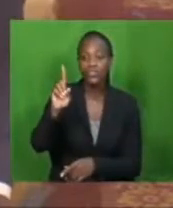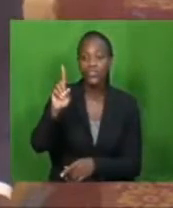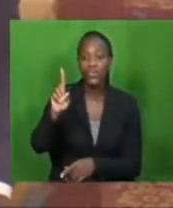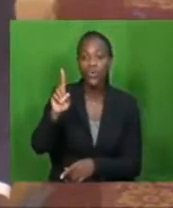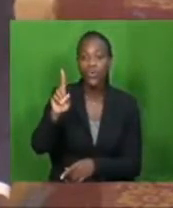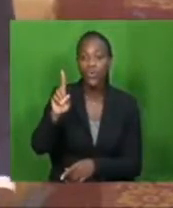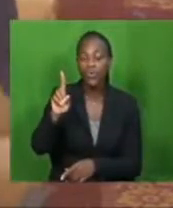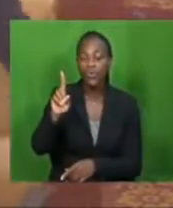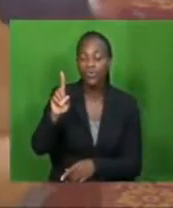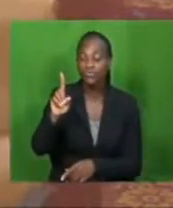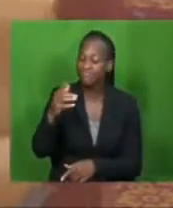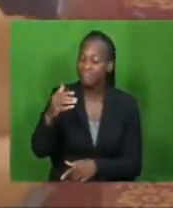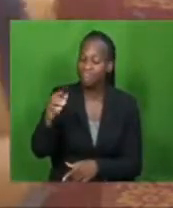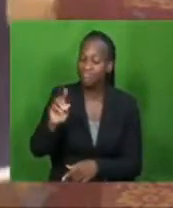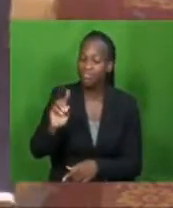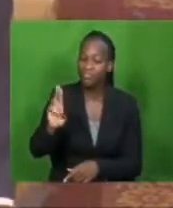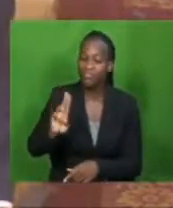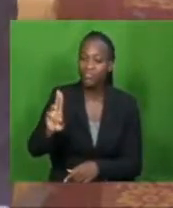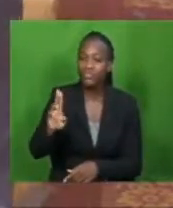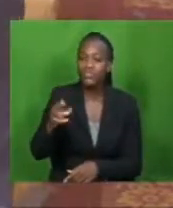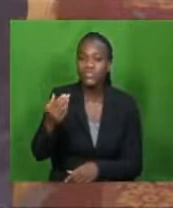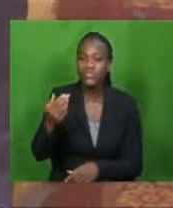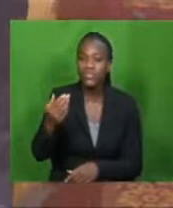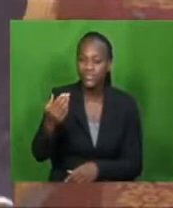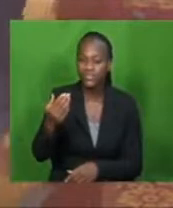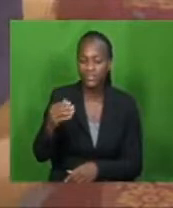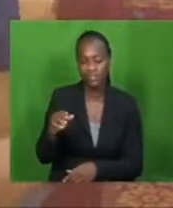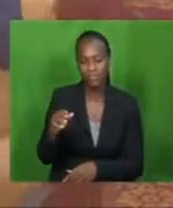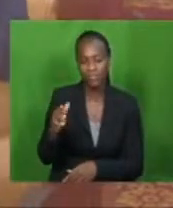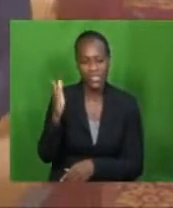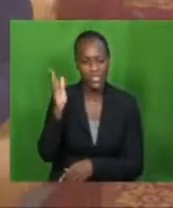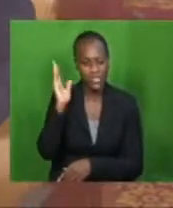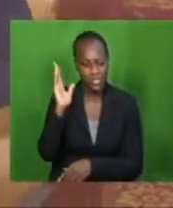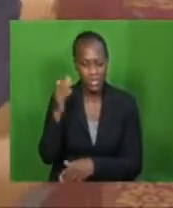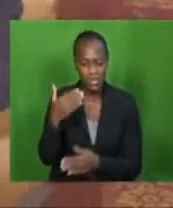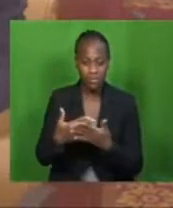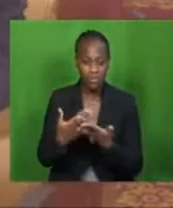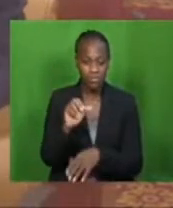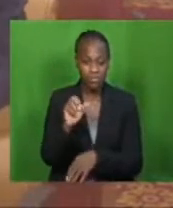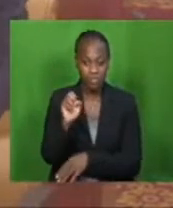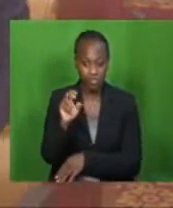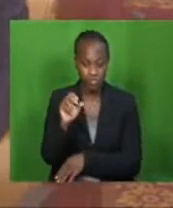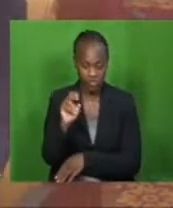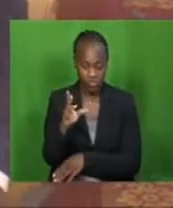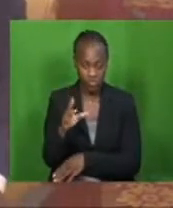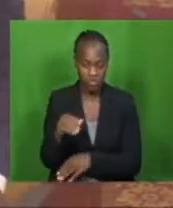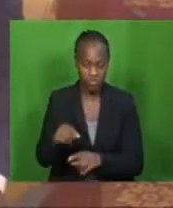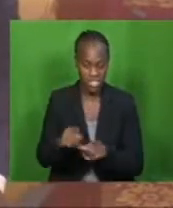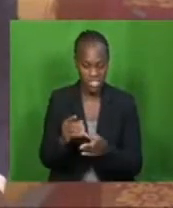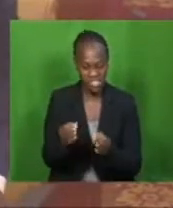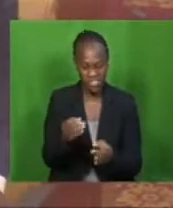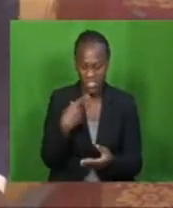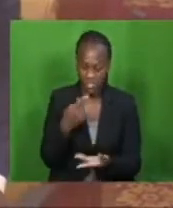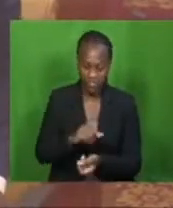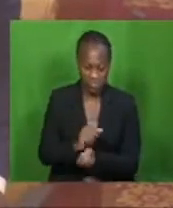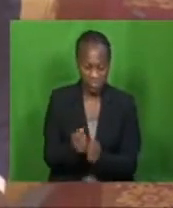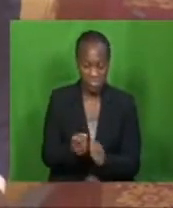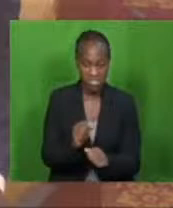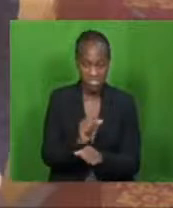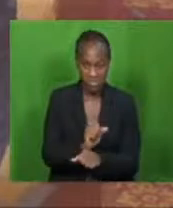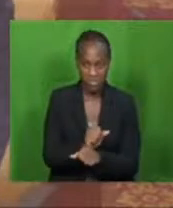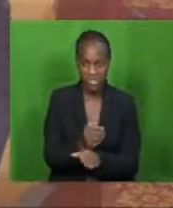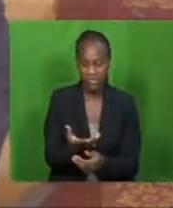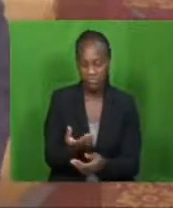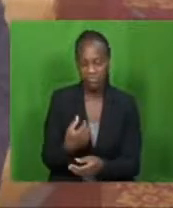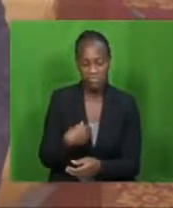time. It's almost 12 o'clock. So if the variation is coming for us to take the statement, Mr.